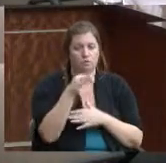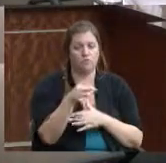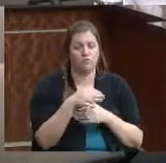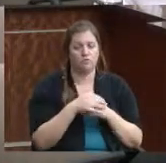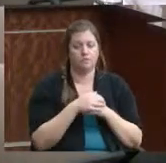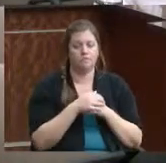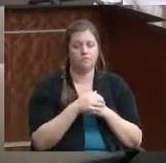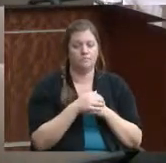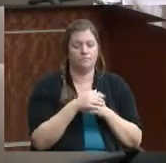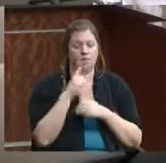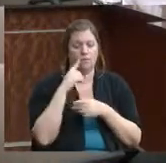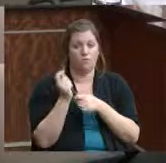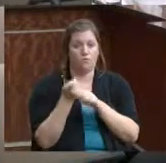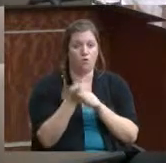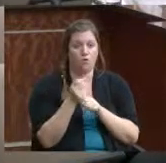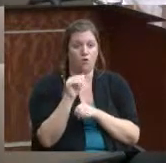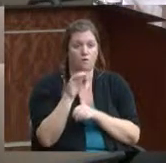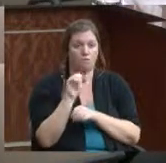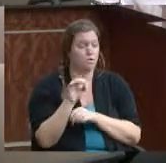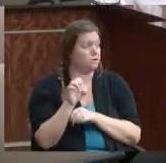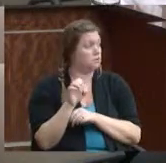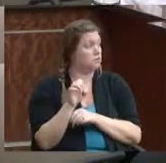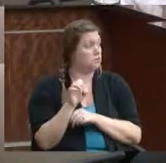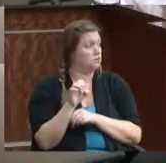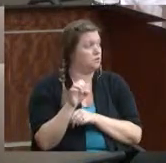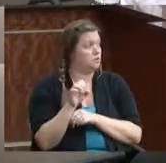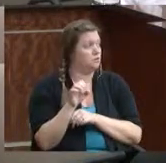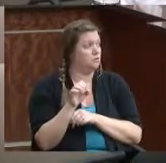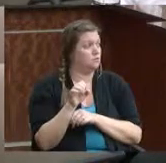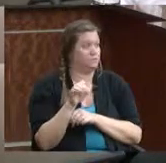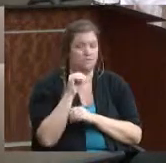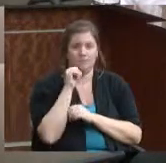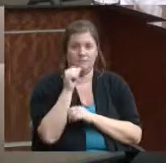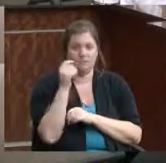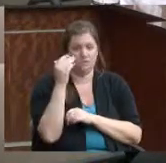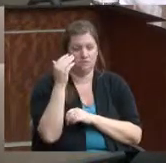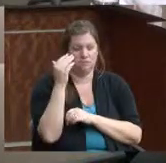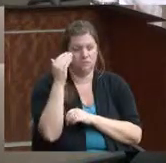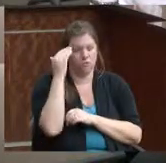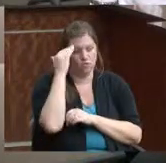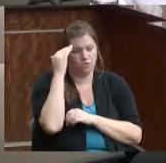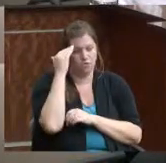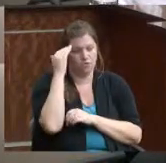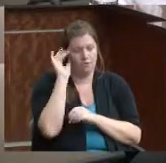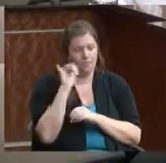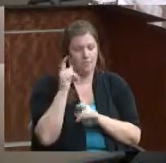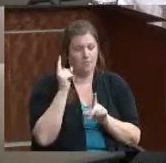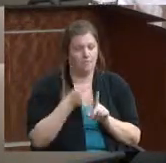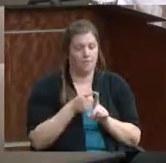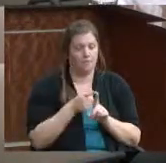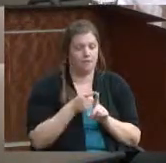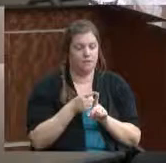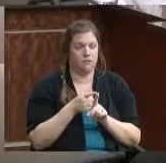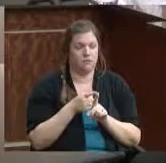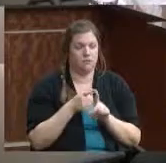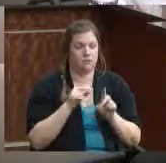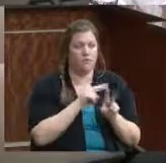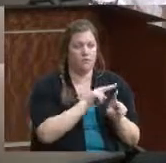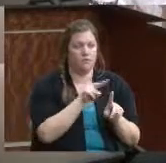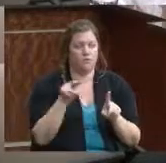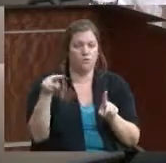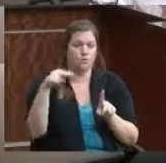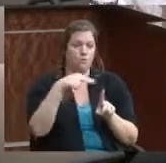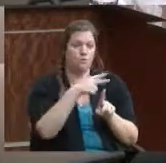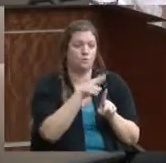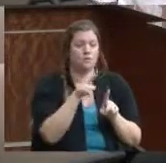and sustainability of the golf course likely becomes uncertain. And at that point, the vistas and the views and everything